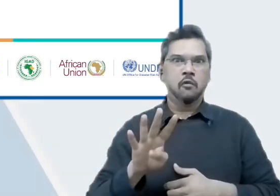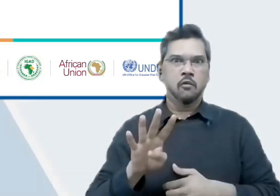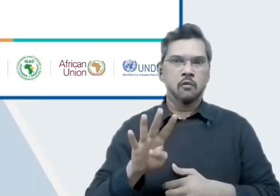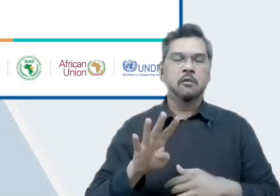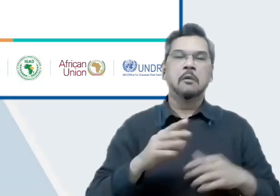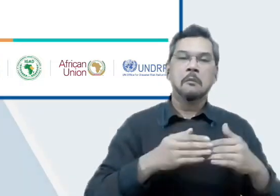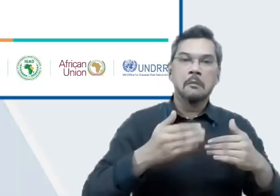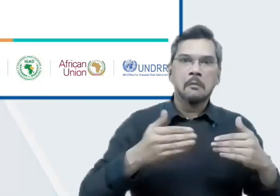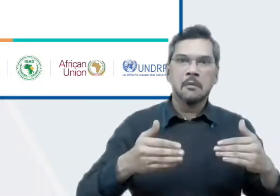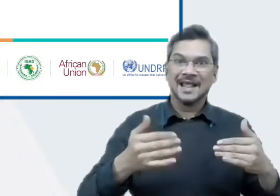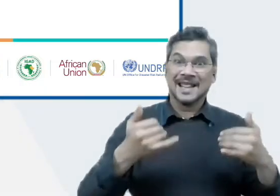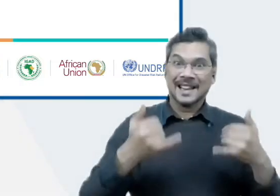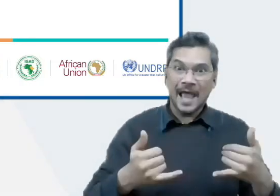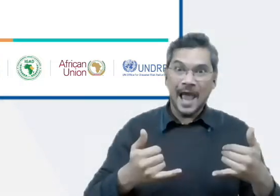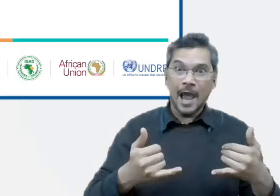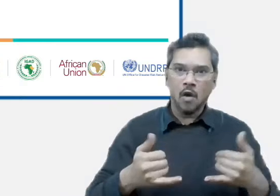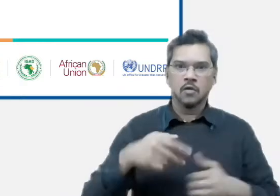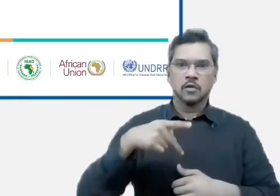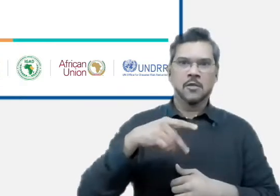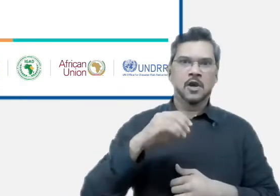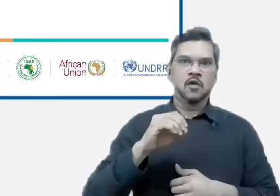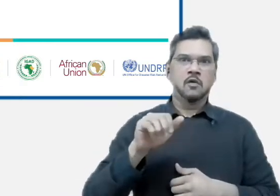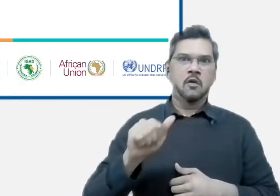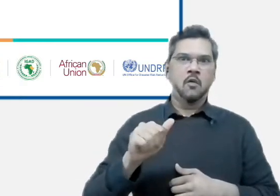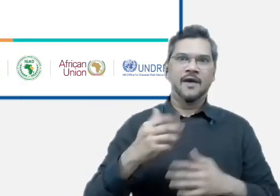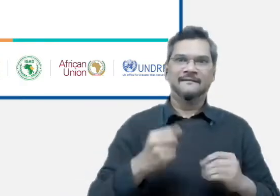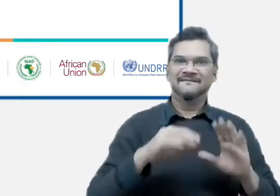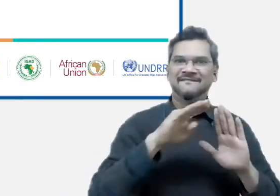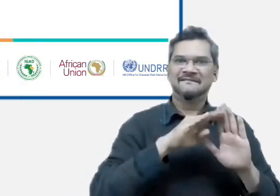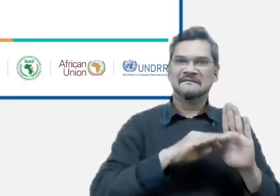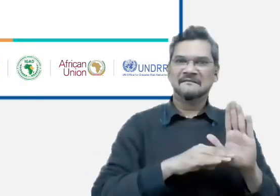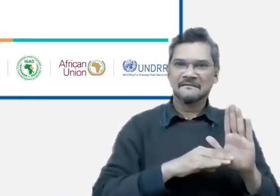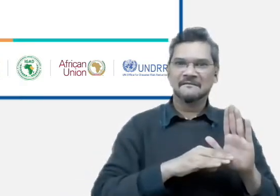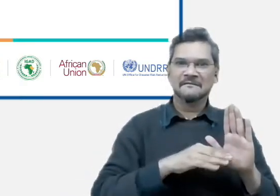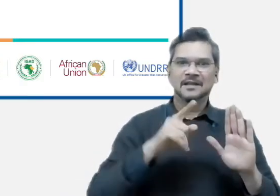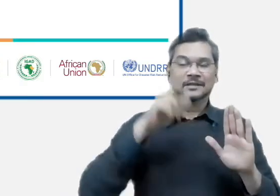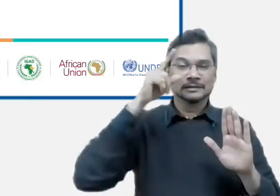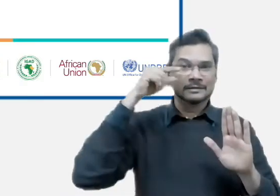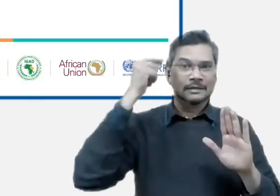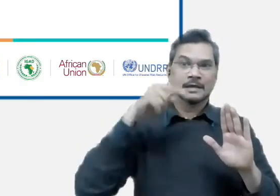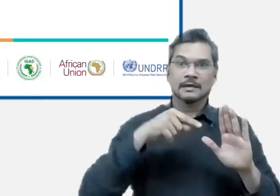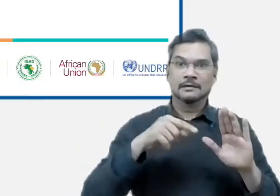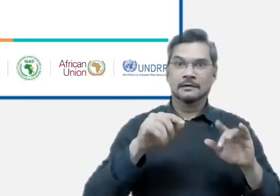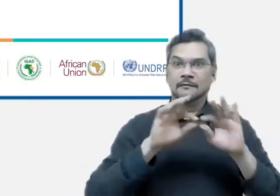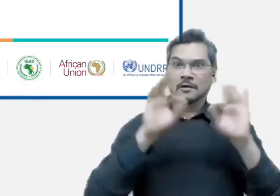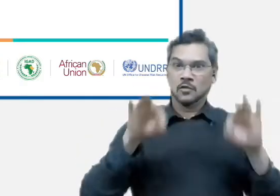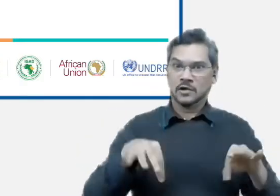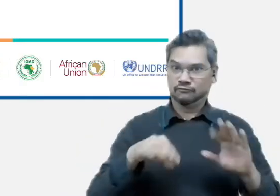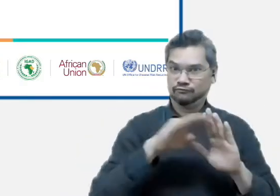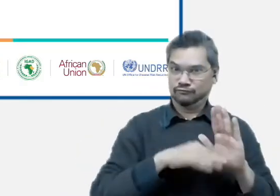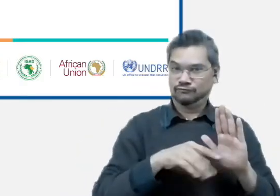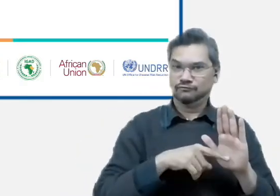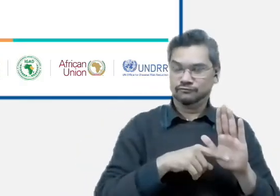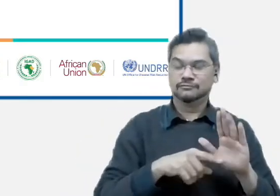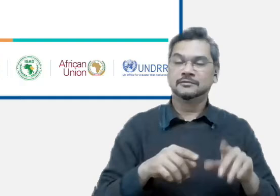for Implementation of Sendai Framework. So taking you through what we have done in the first matrix, we will look